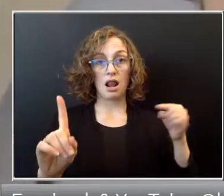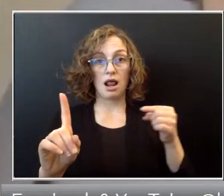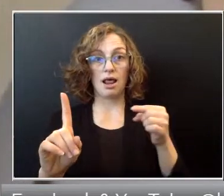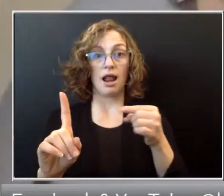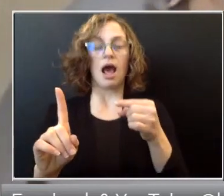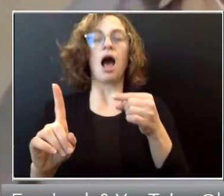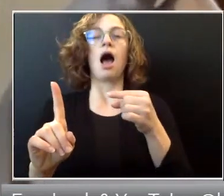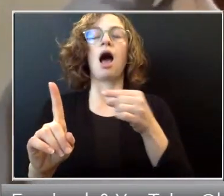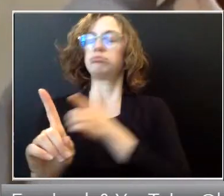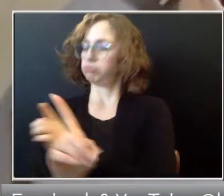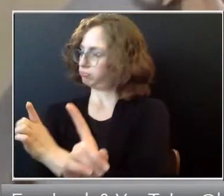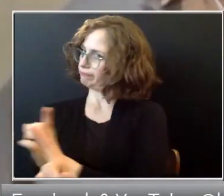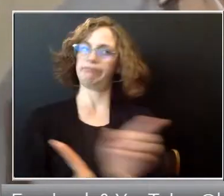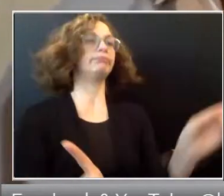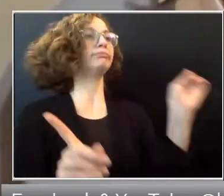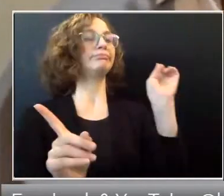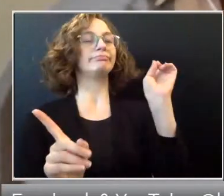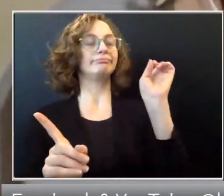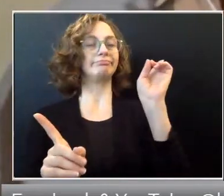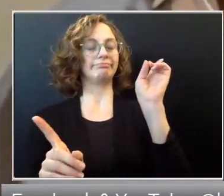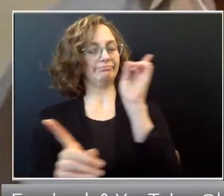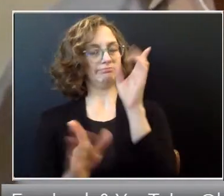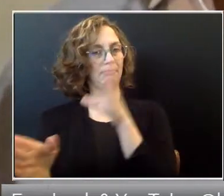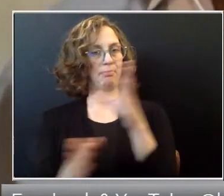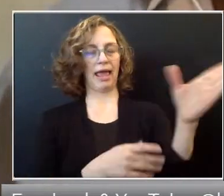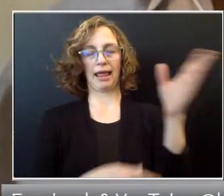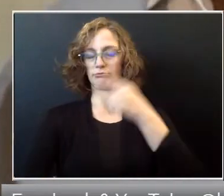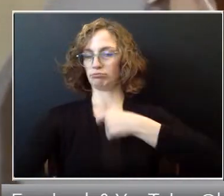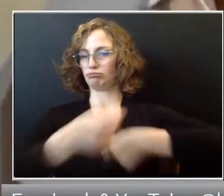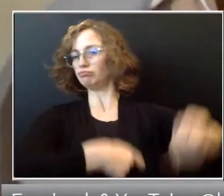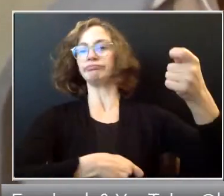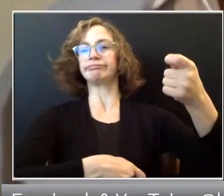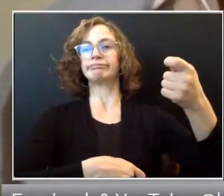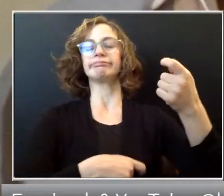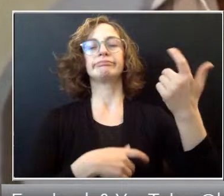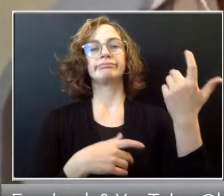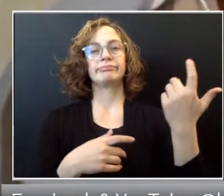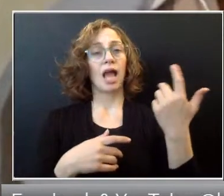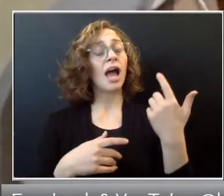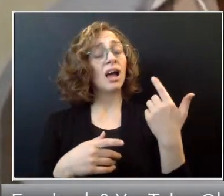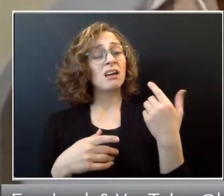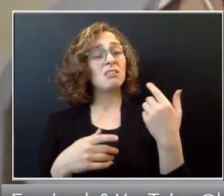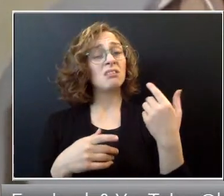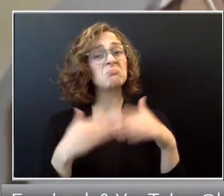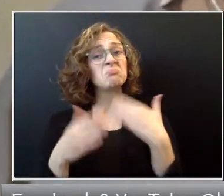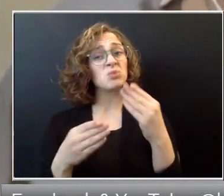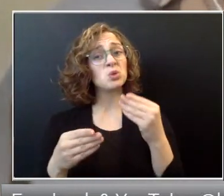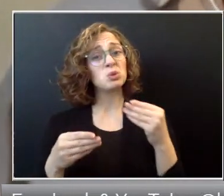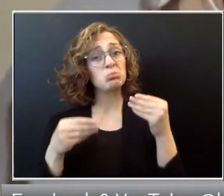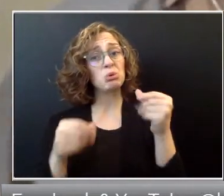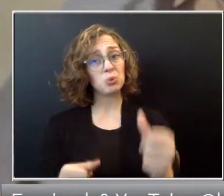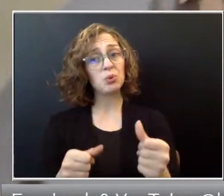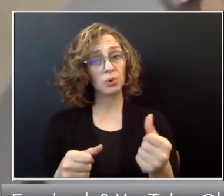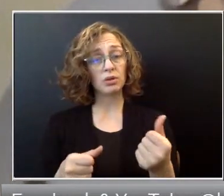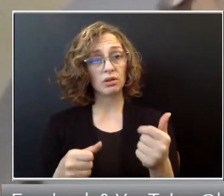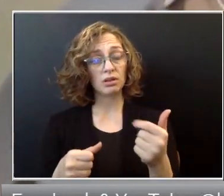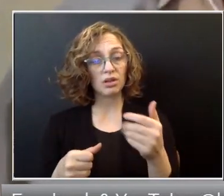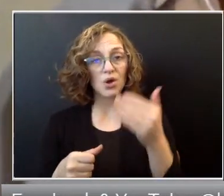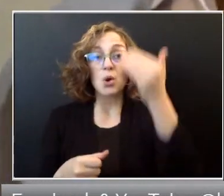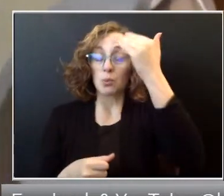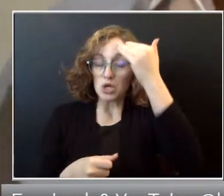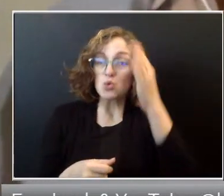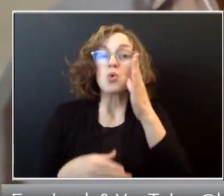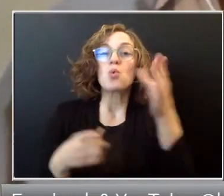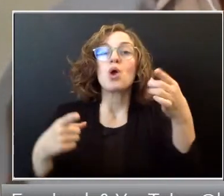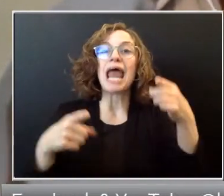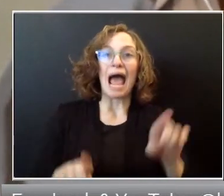Whoops, got to go this way now. And it went pretty smooth. We knew the day was coming, but we didn't know that day, but